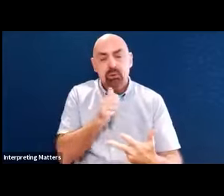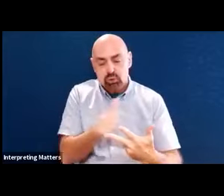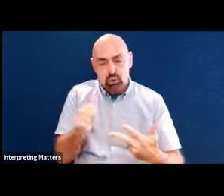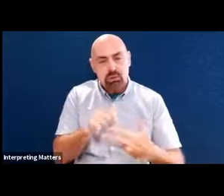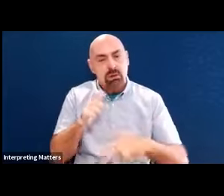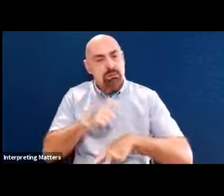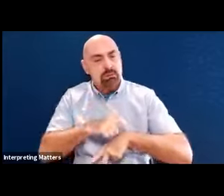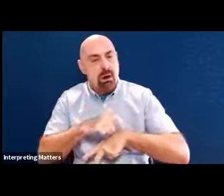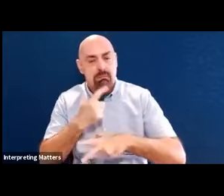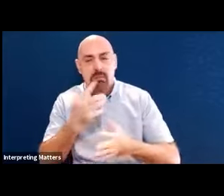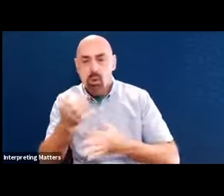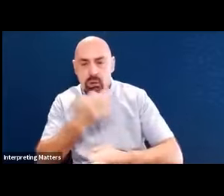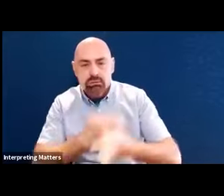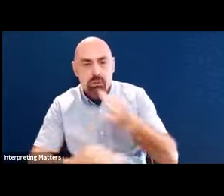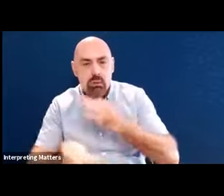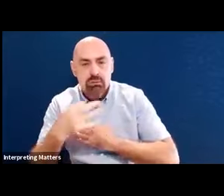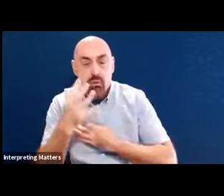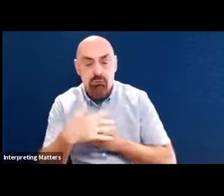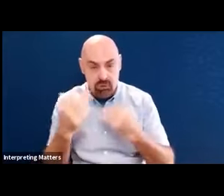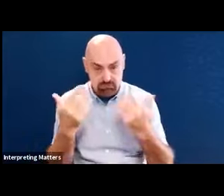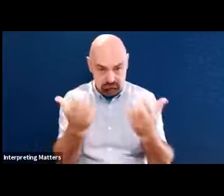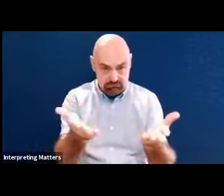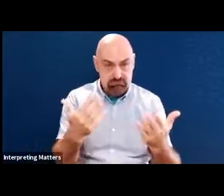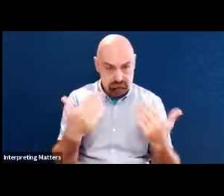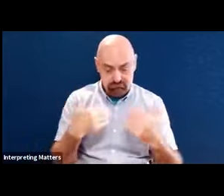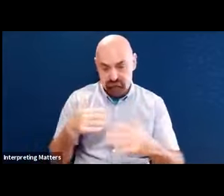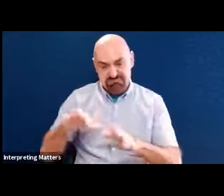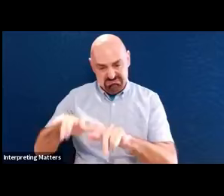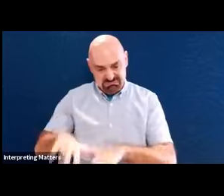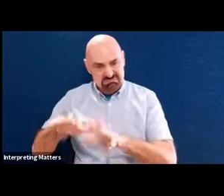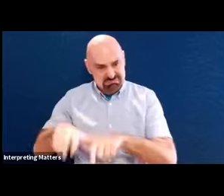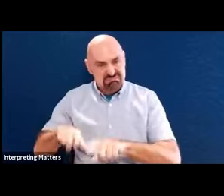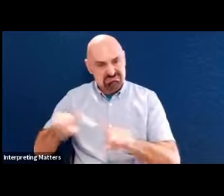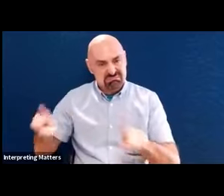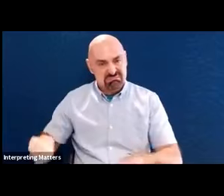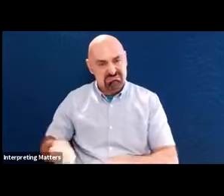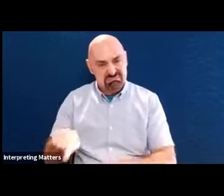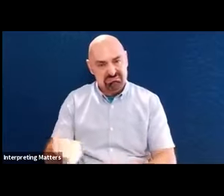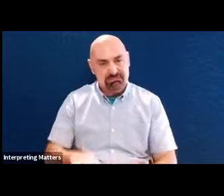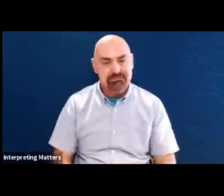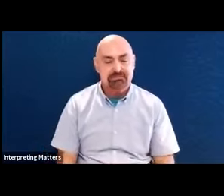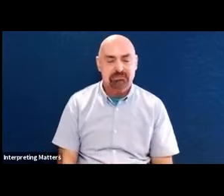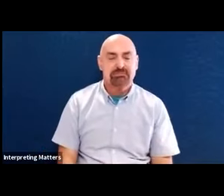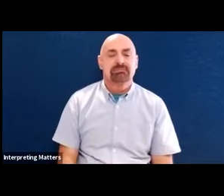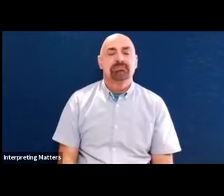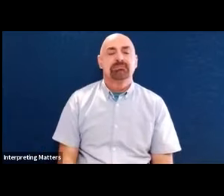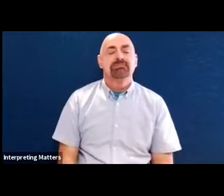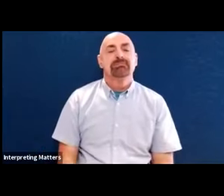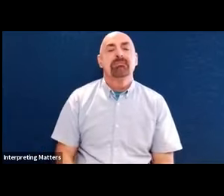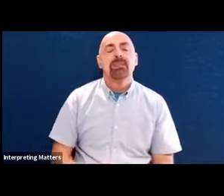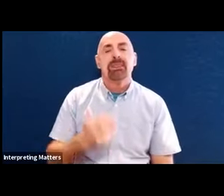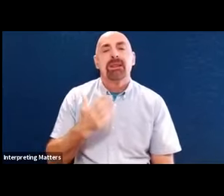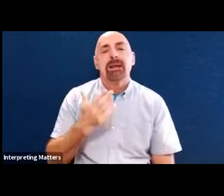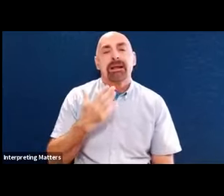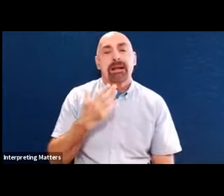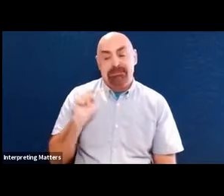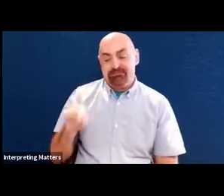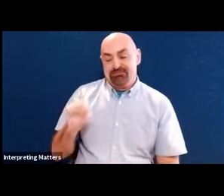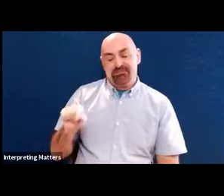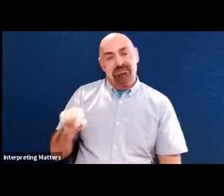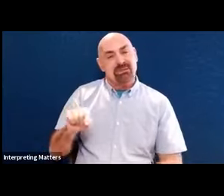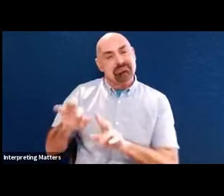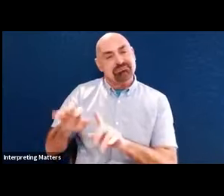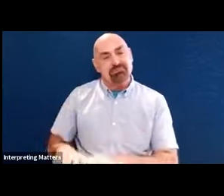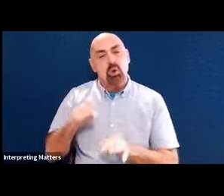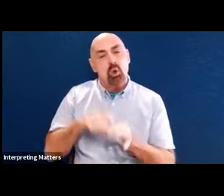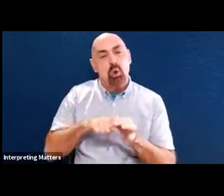the chance to ask questions and the chance for discussion afterwards. Please use the Q&A box at the bottom of